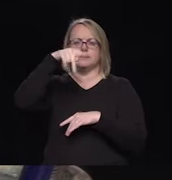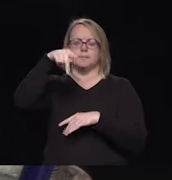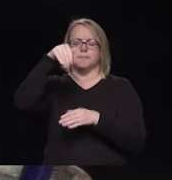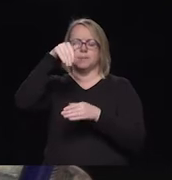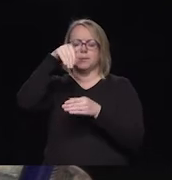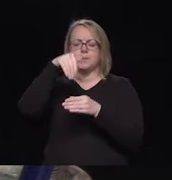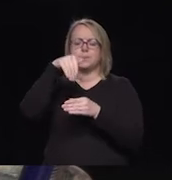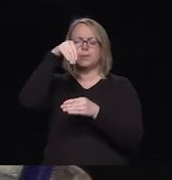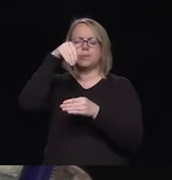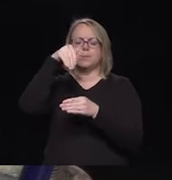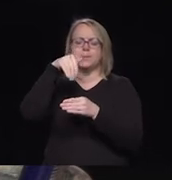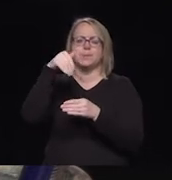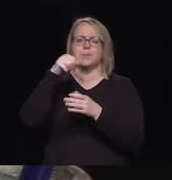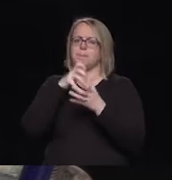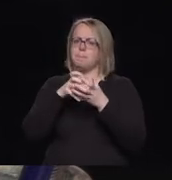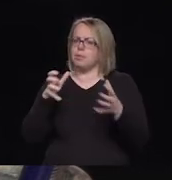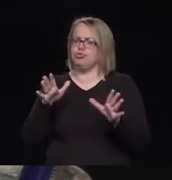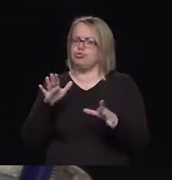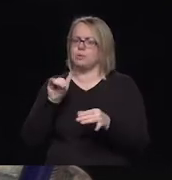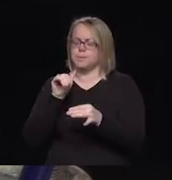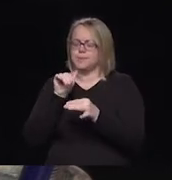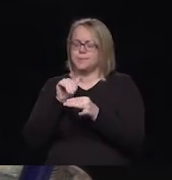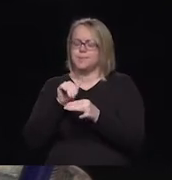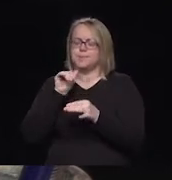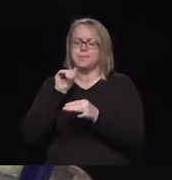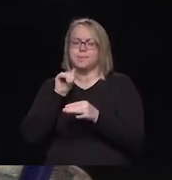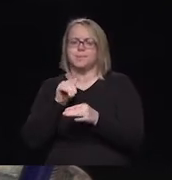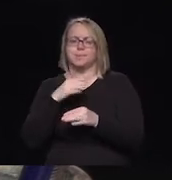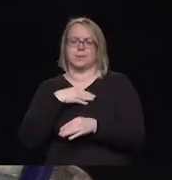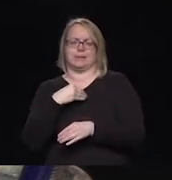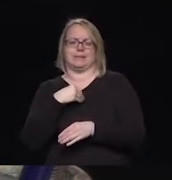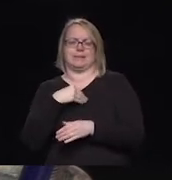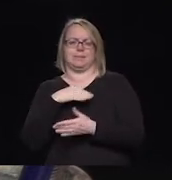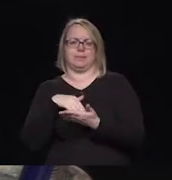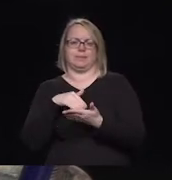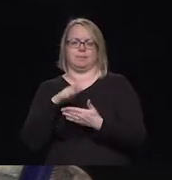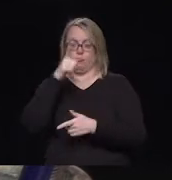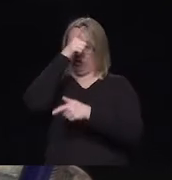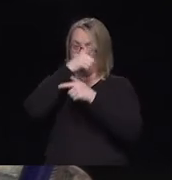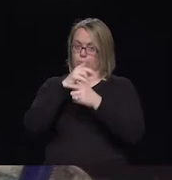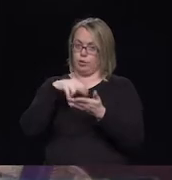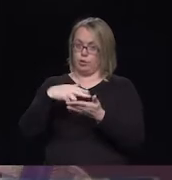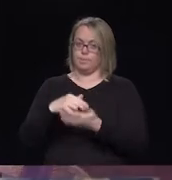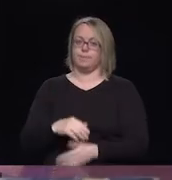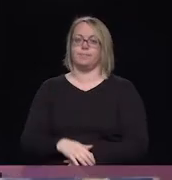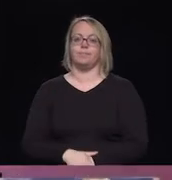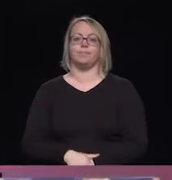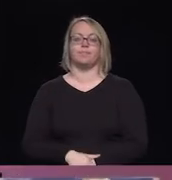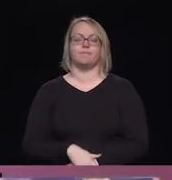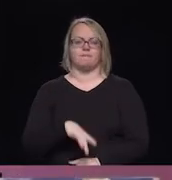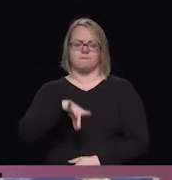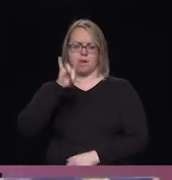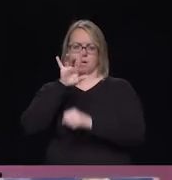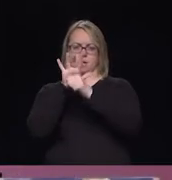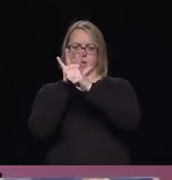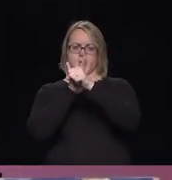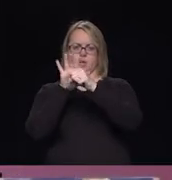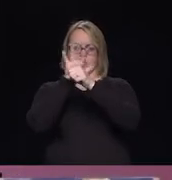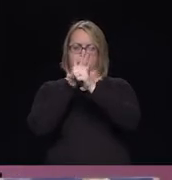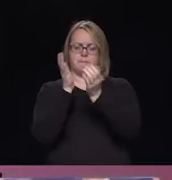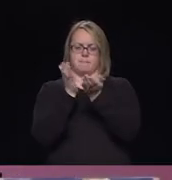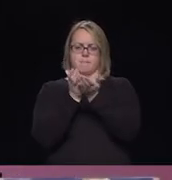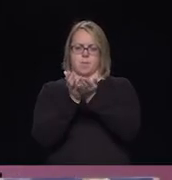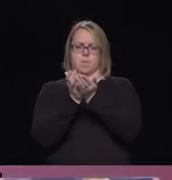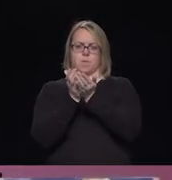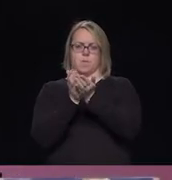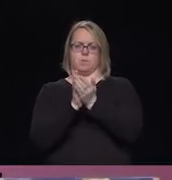Then I'm scrape it off so that it's not clumpy. We're going to do a little bit of drawing with white,